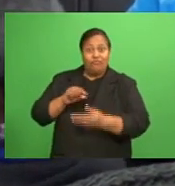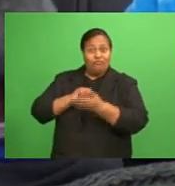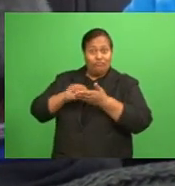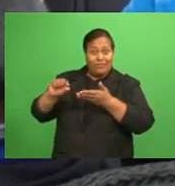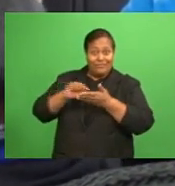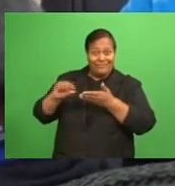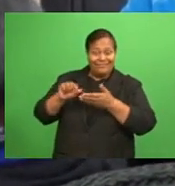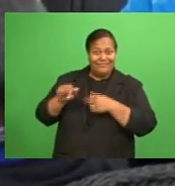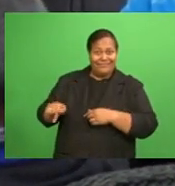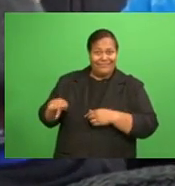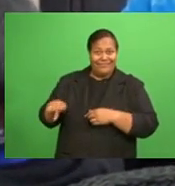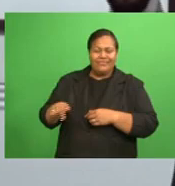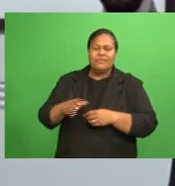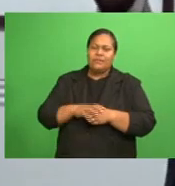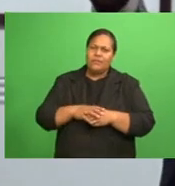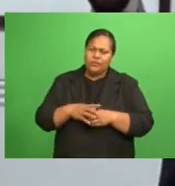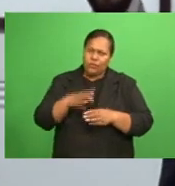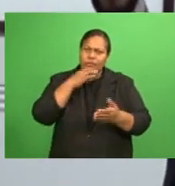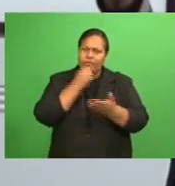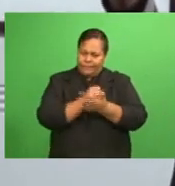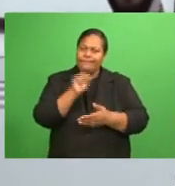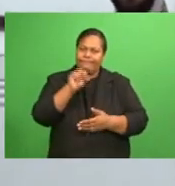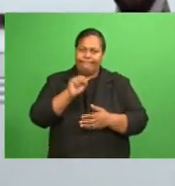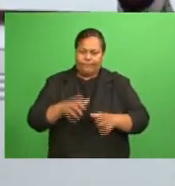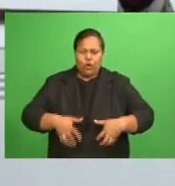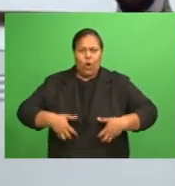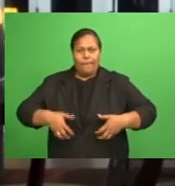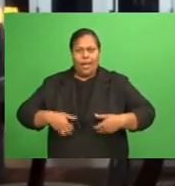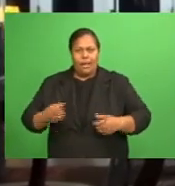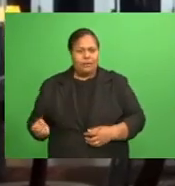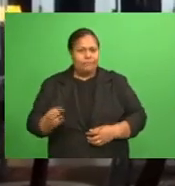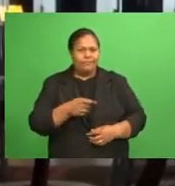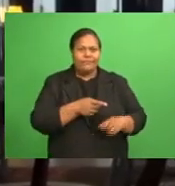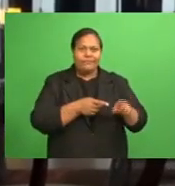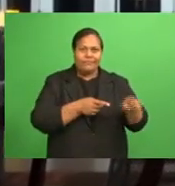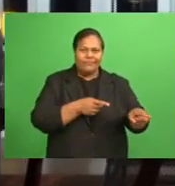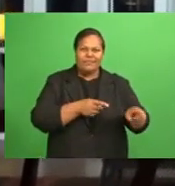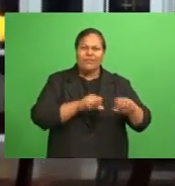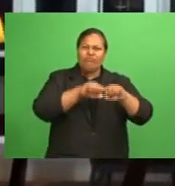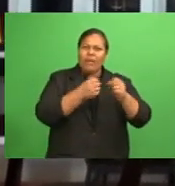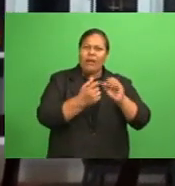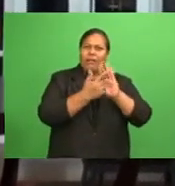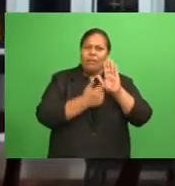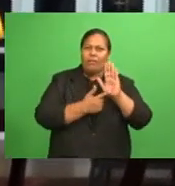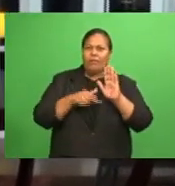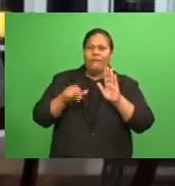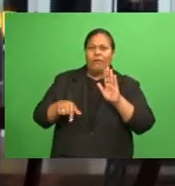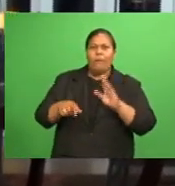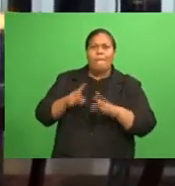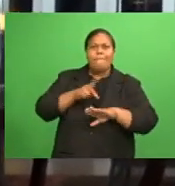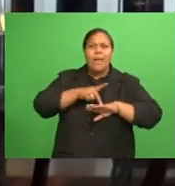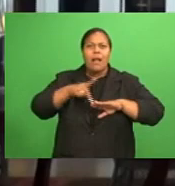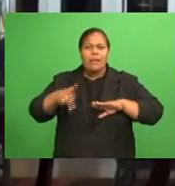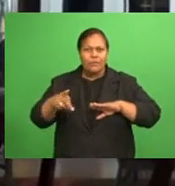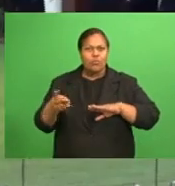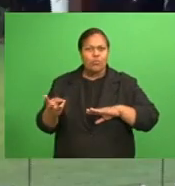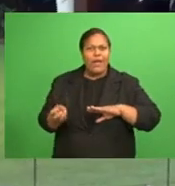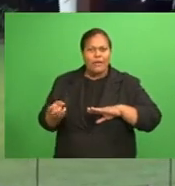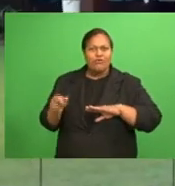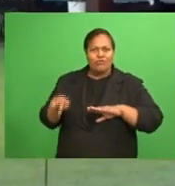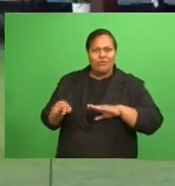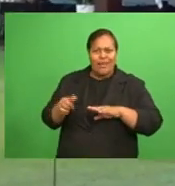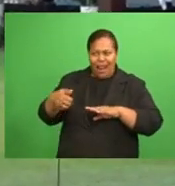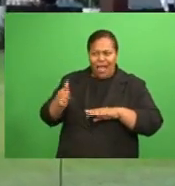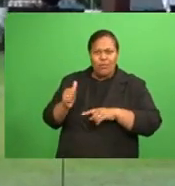Tuturanga confirms this was in relation to a complaint regarding alleged breaches of the Parliamentary Remuneration Act by